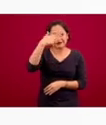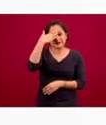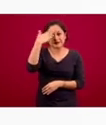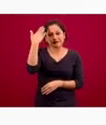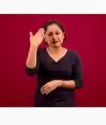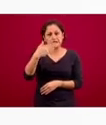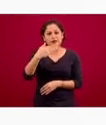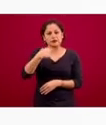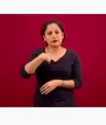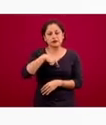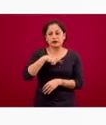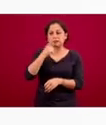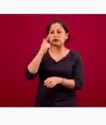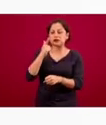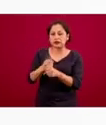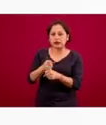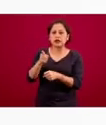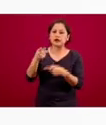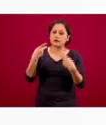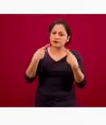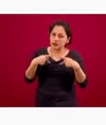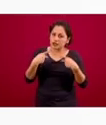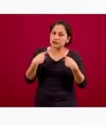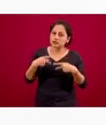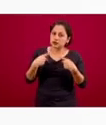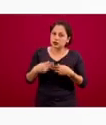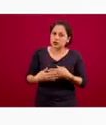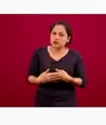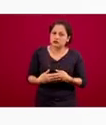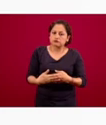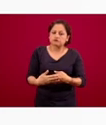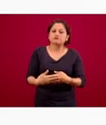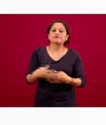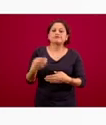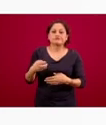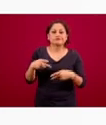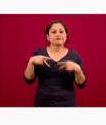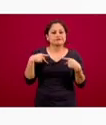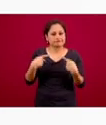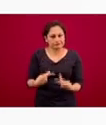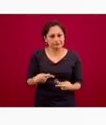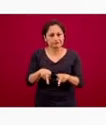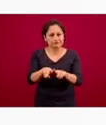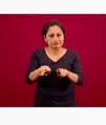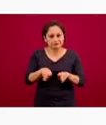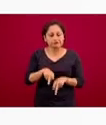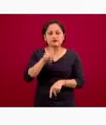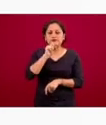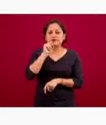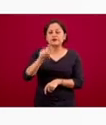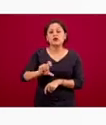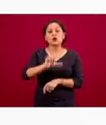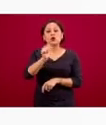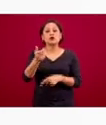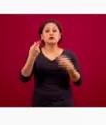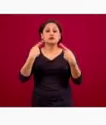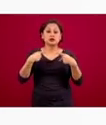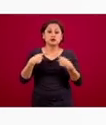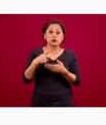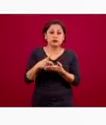disability, we have pregnant women, and we have people who have been deprived of their liberty,